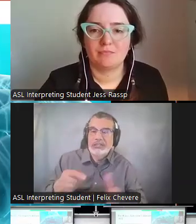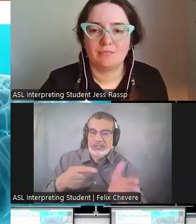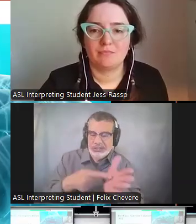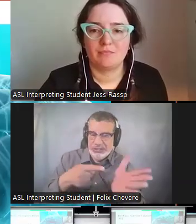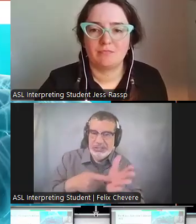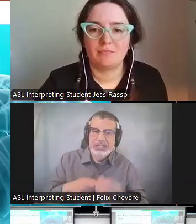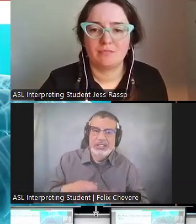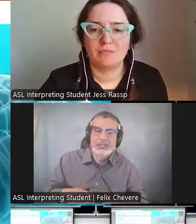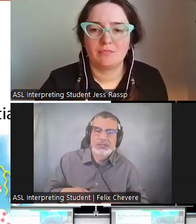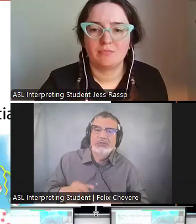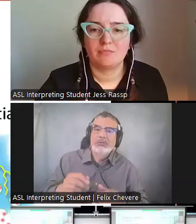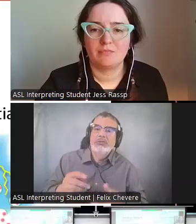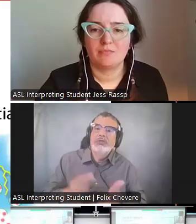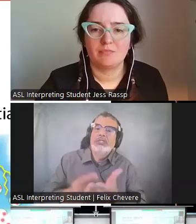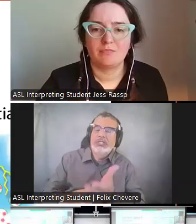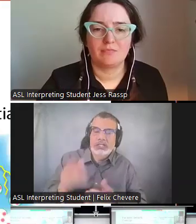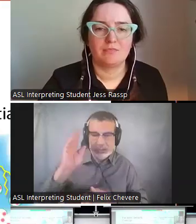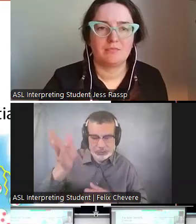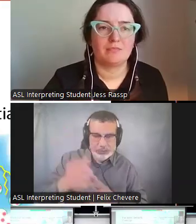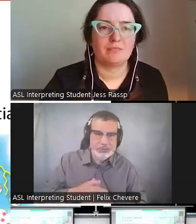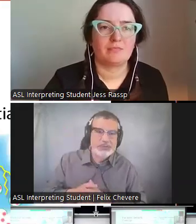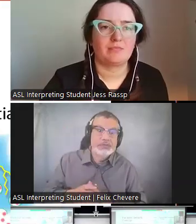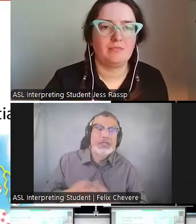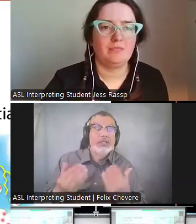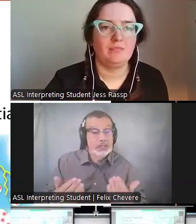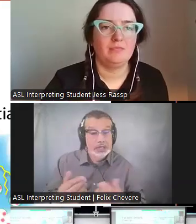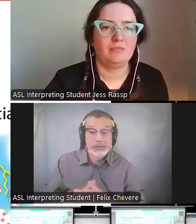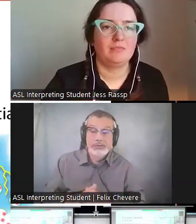All right, we'll get into that a little bit more. All right, so